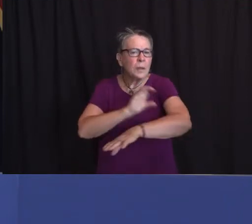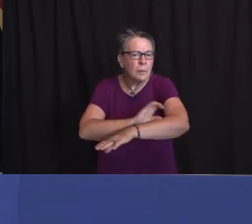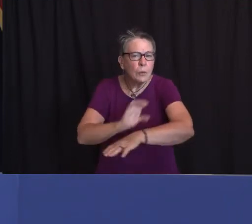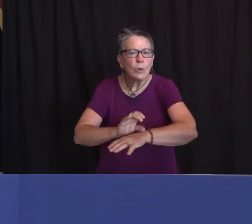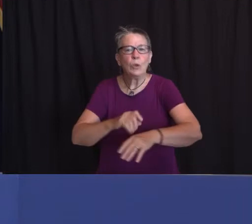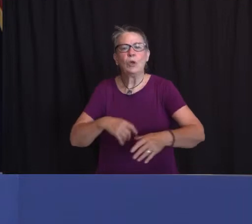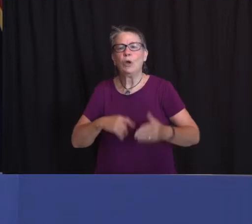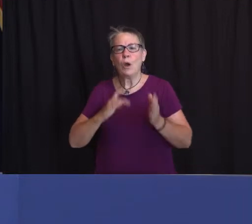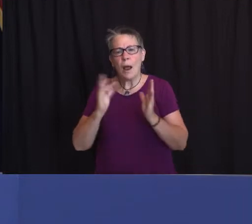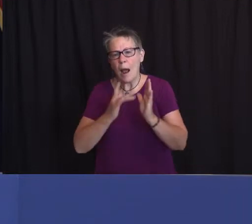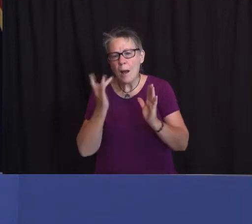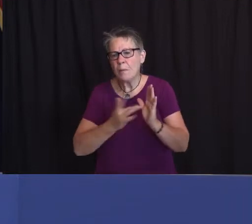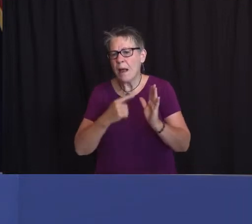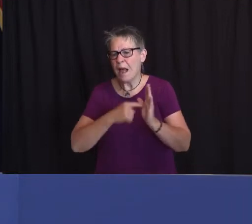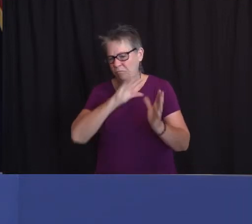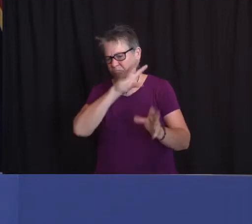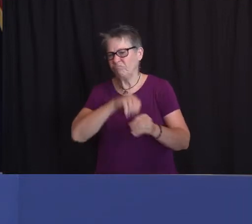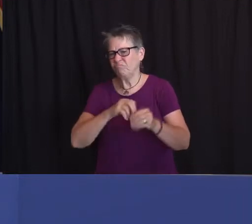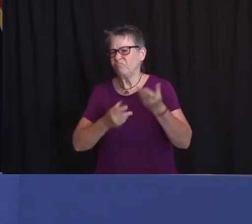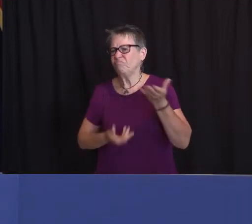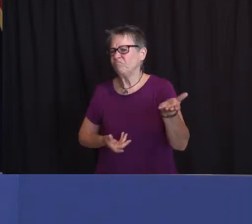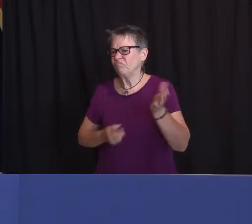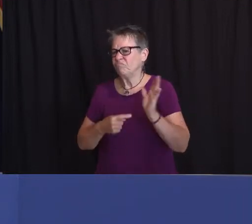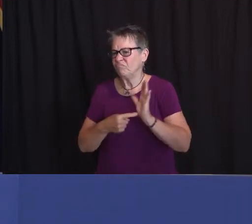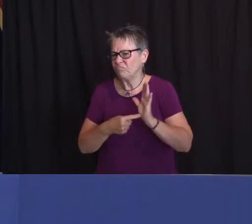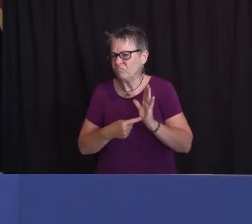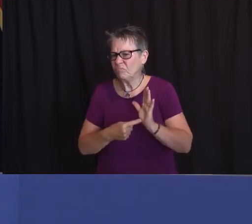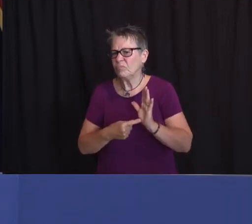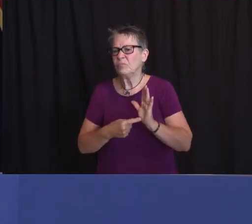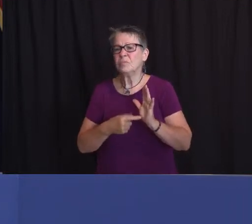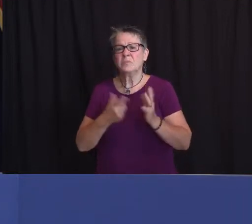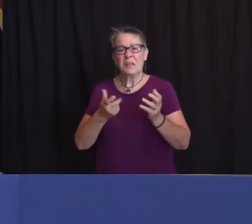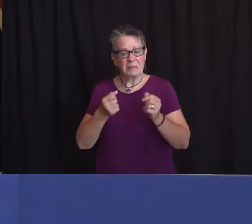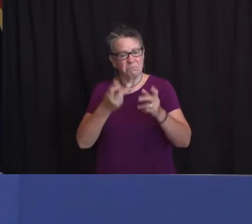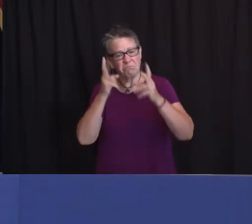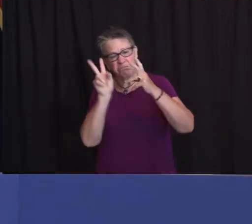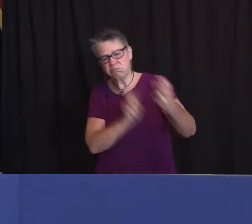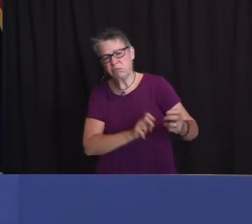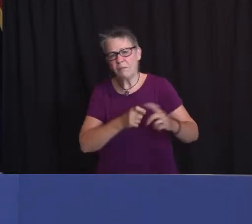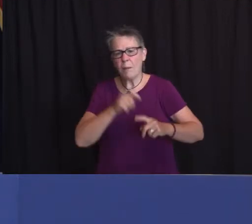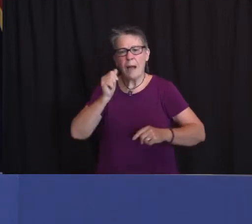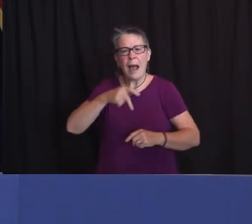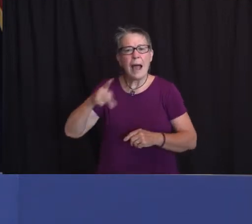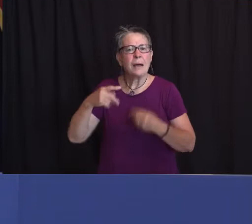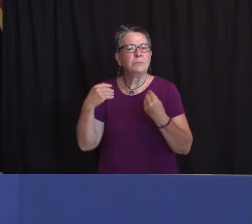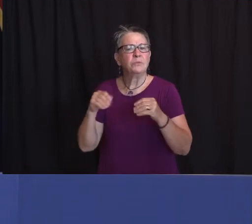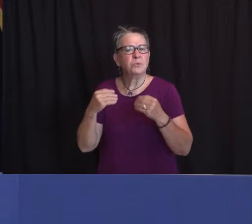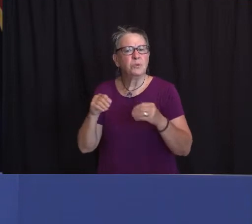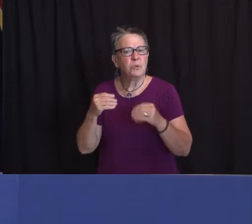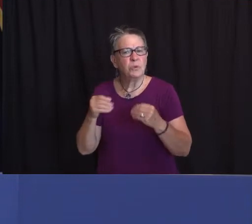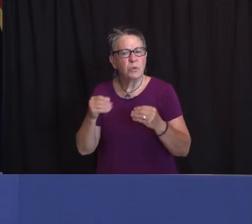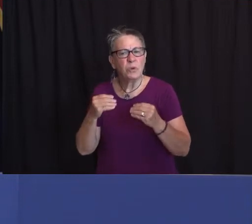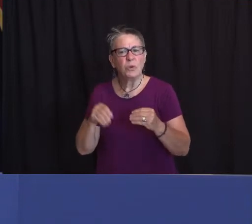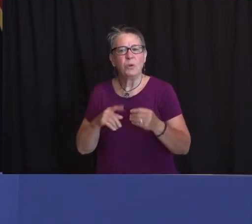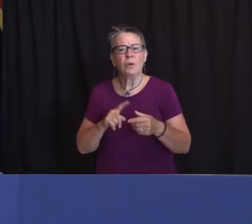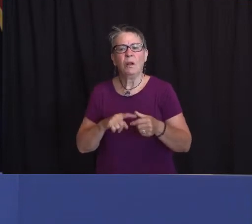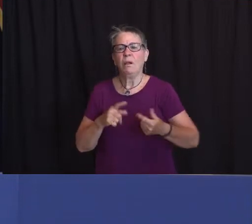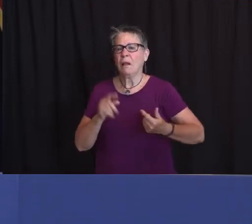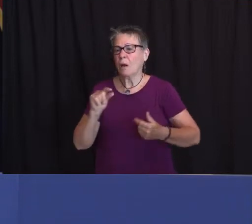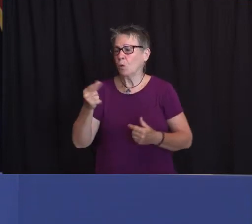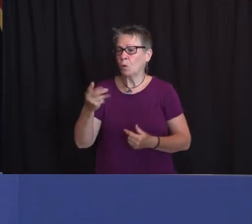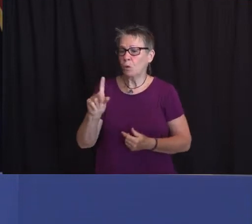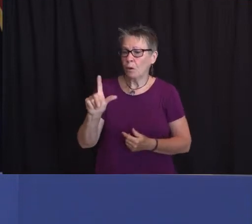Google Play in English and Spanish. If you are unvaccinated, please make a plan to get